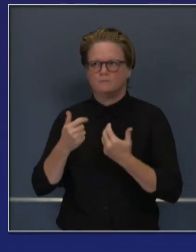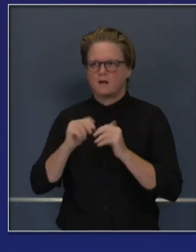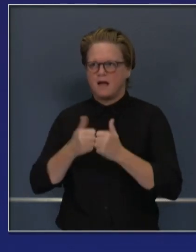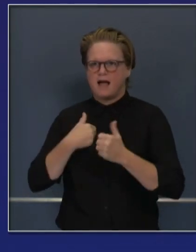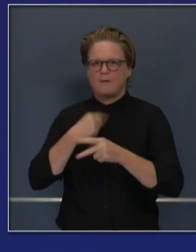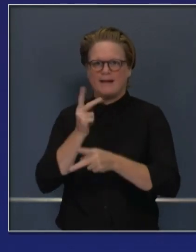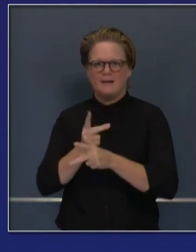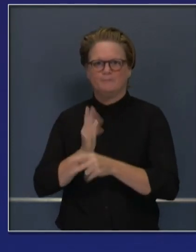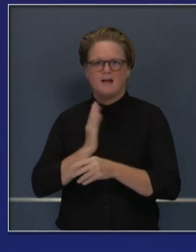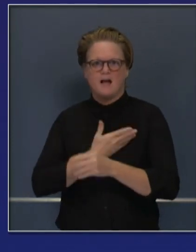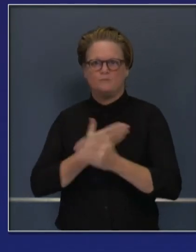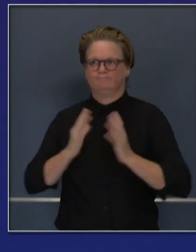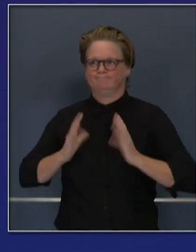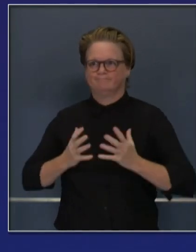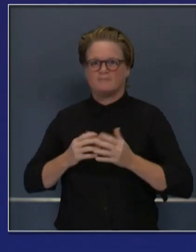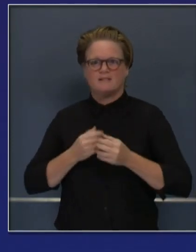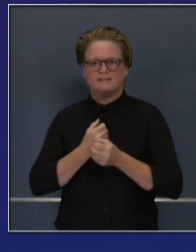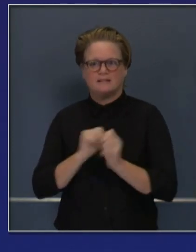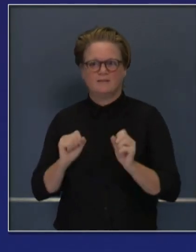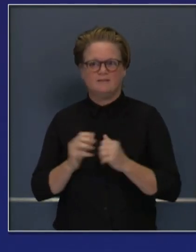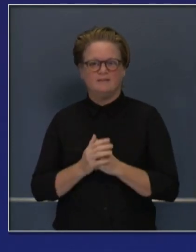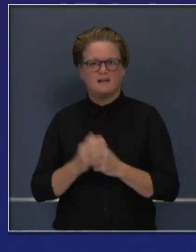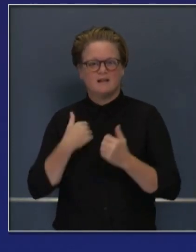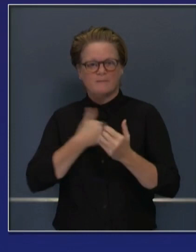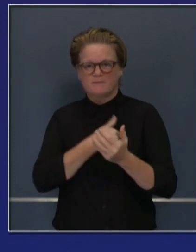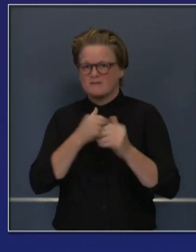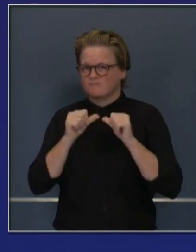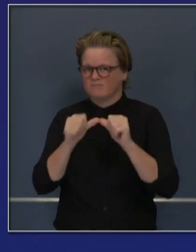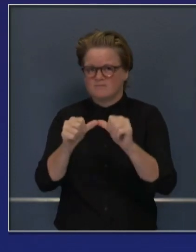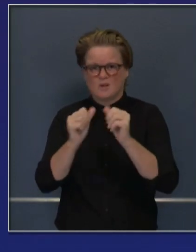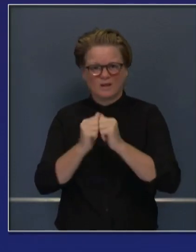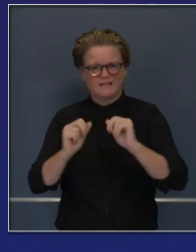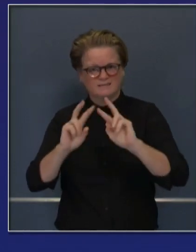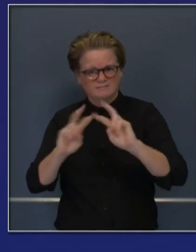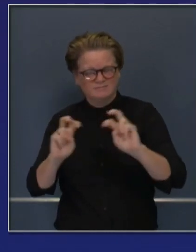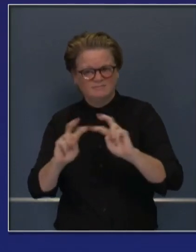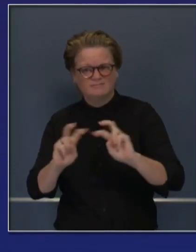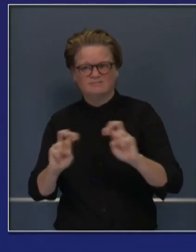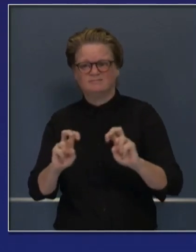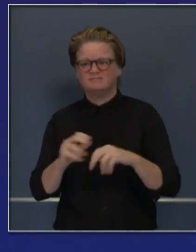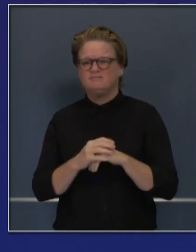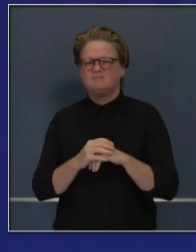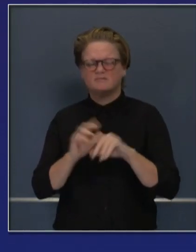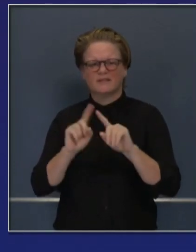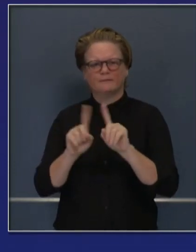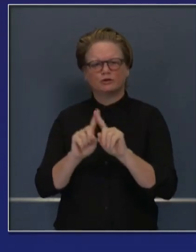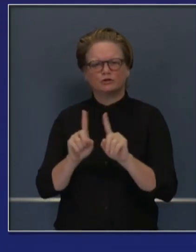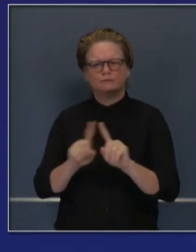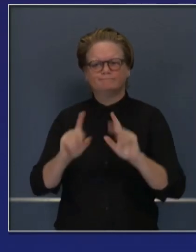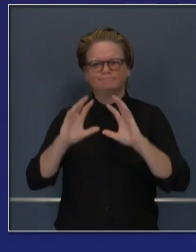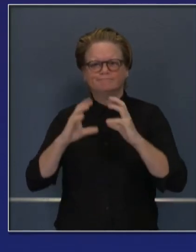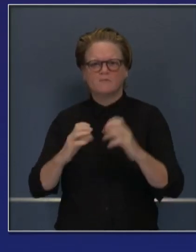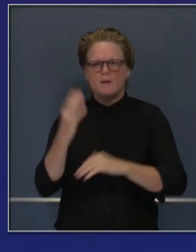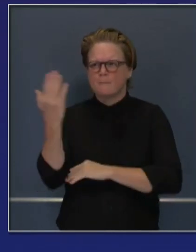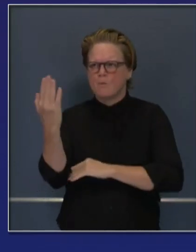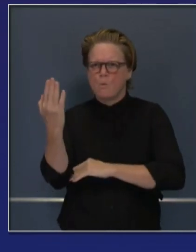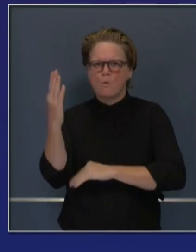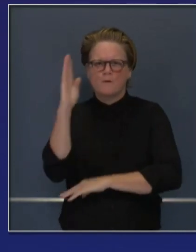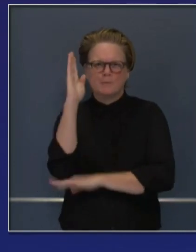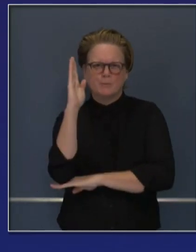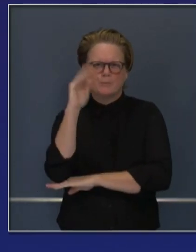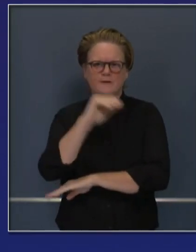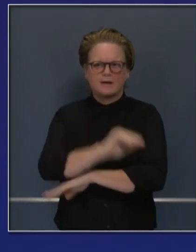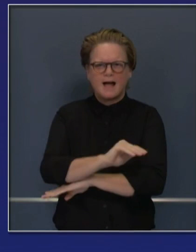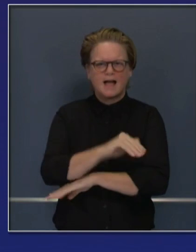reassess our tiered status on a multiple basis, meaning multiple times during a week. You